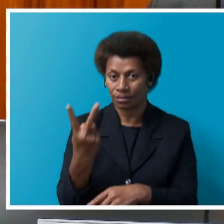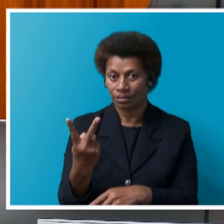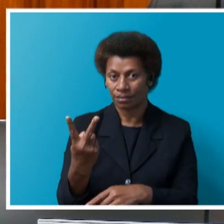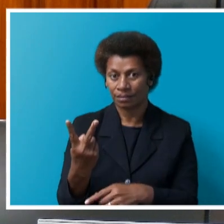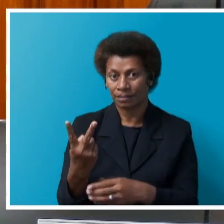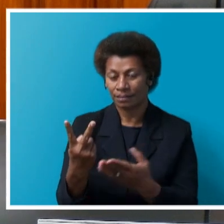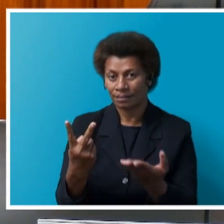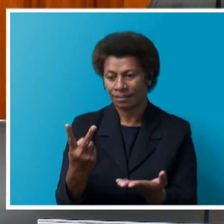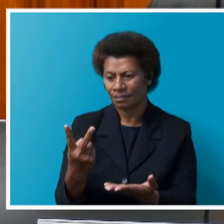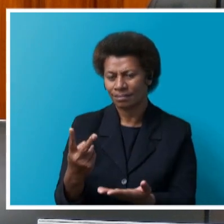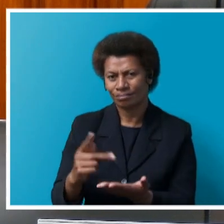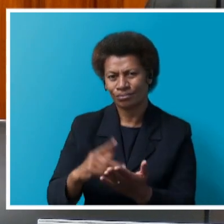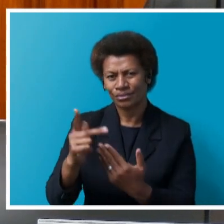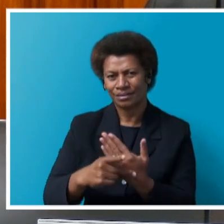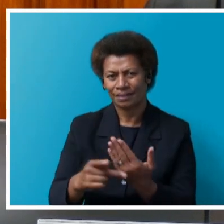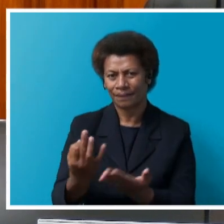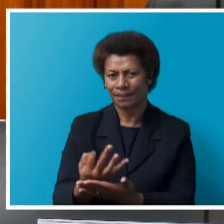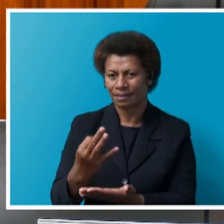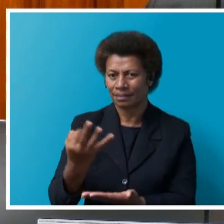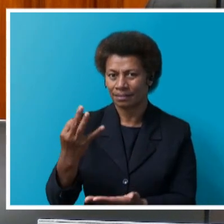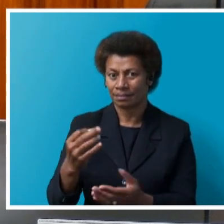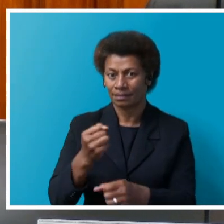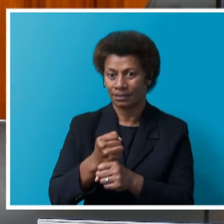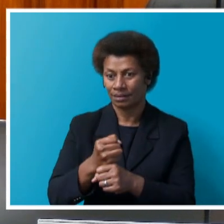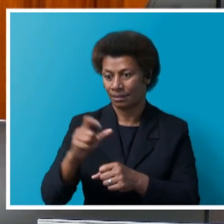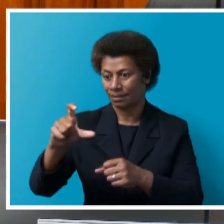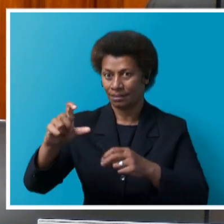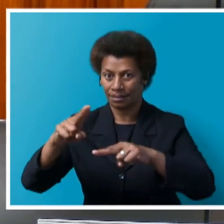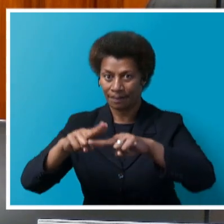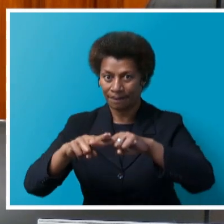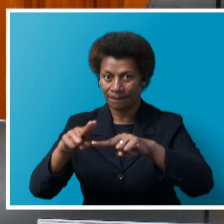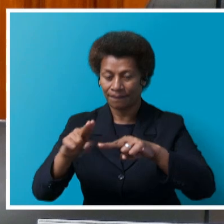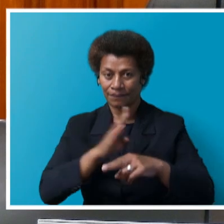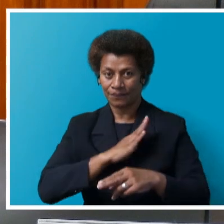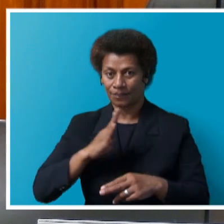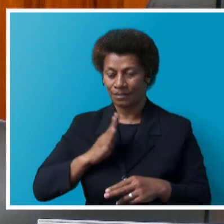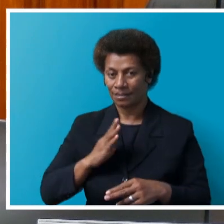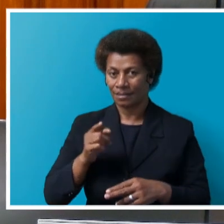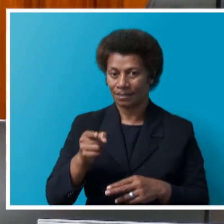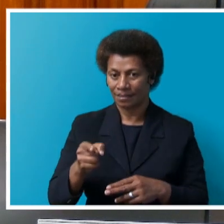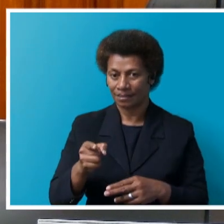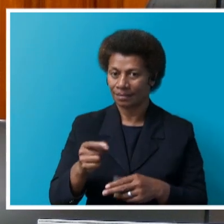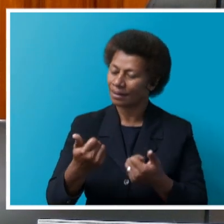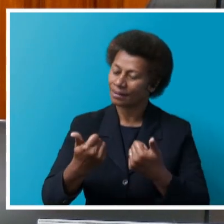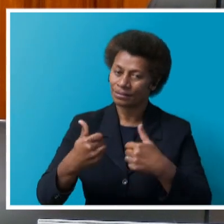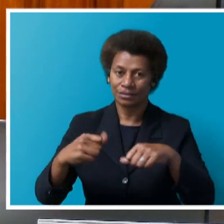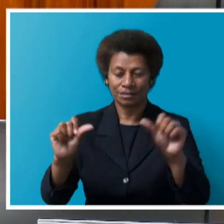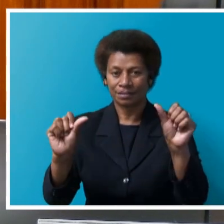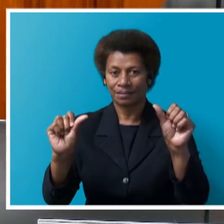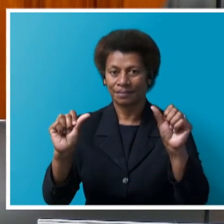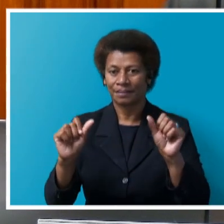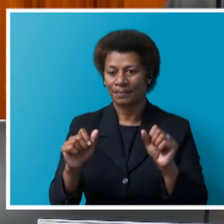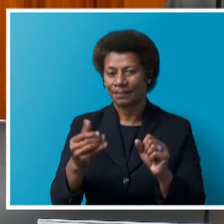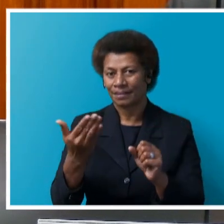Fund projects were approved by GCF Investment Board. This is a historic achievement for the coalition government, as one of these